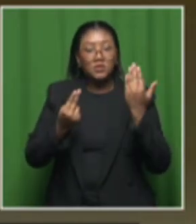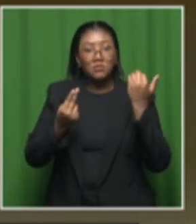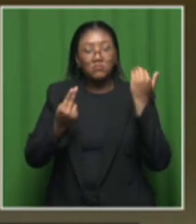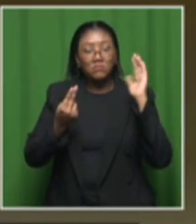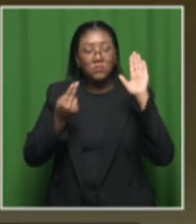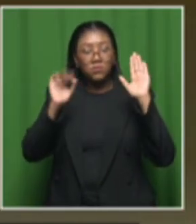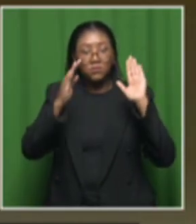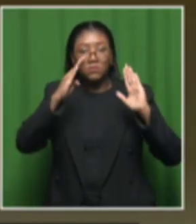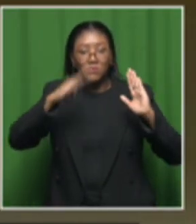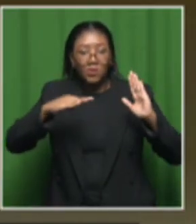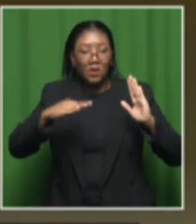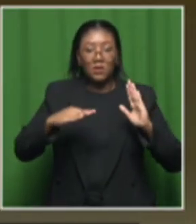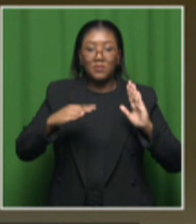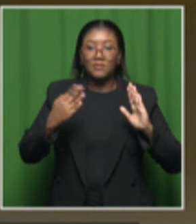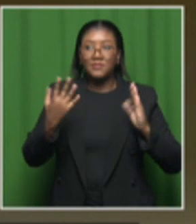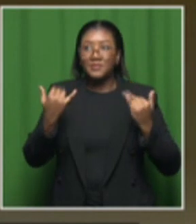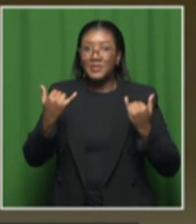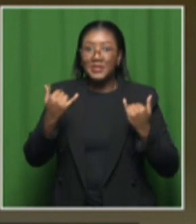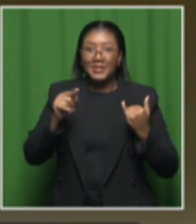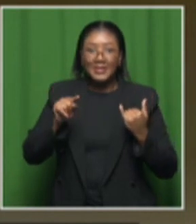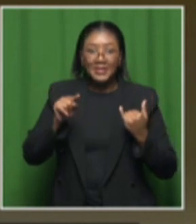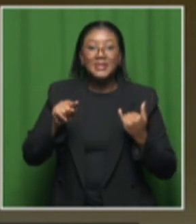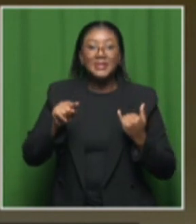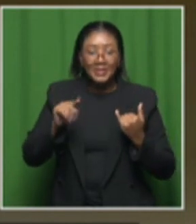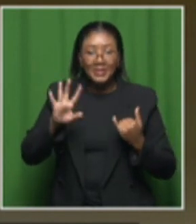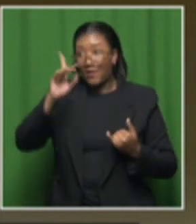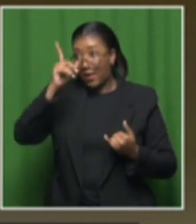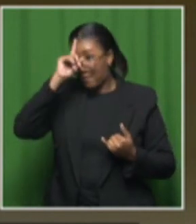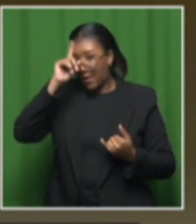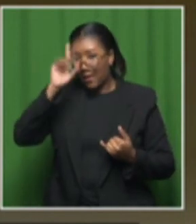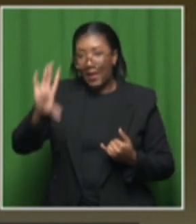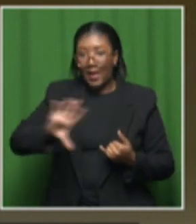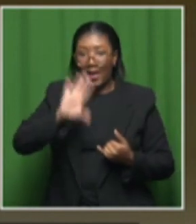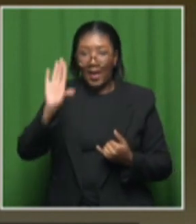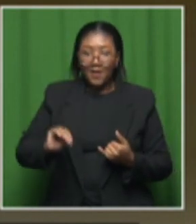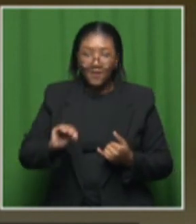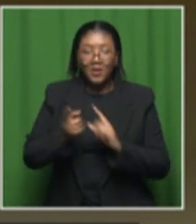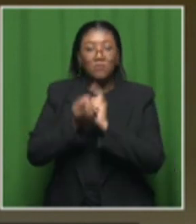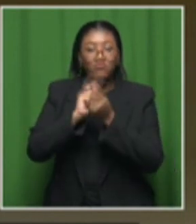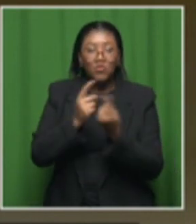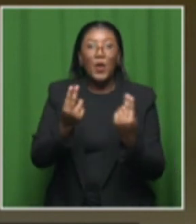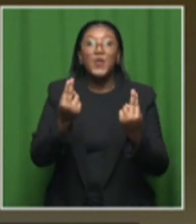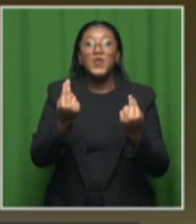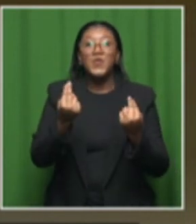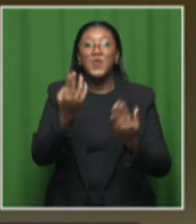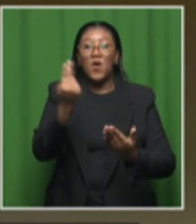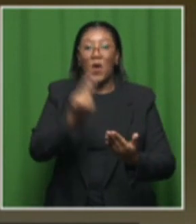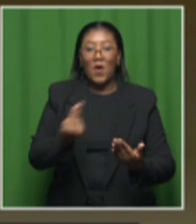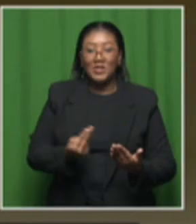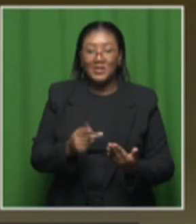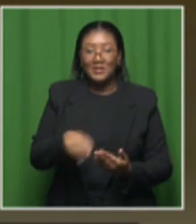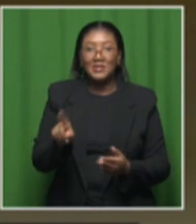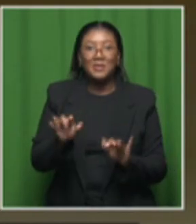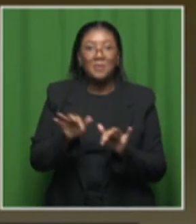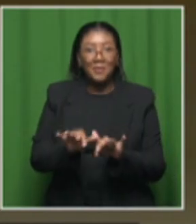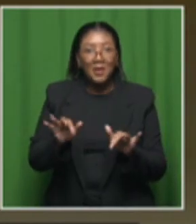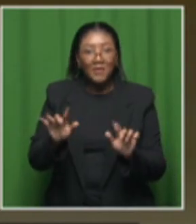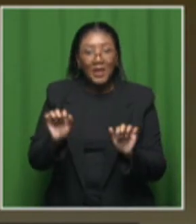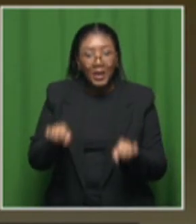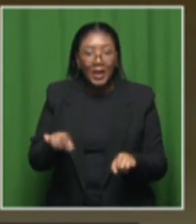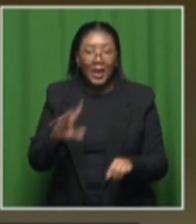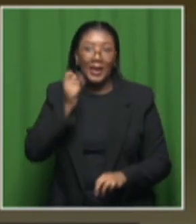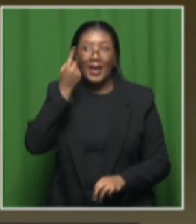make these works, I think, even though they are rooted in Africanness, they're very much contemporary. And so people should be able to see the value in